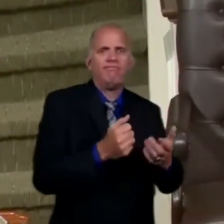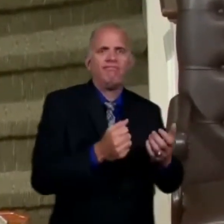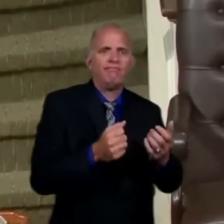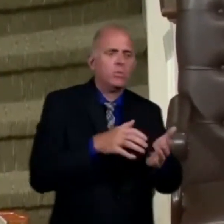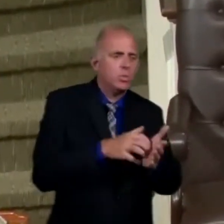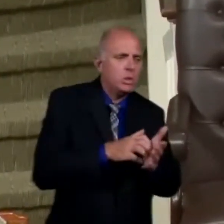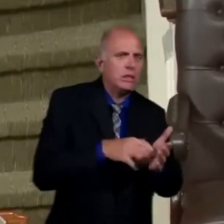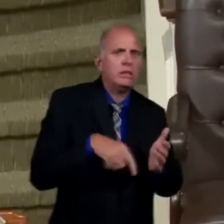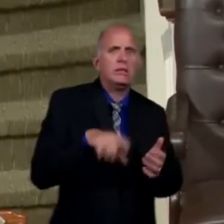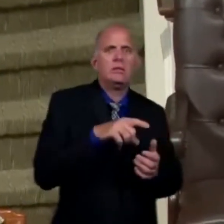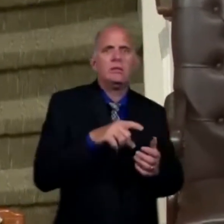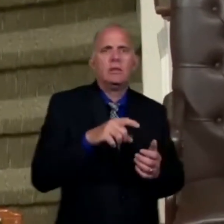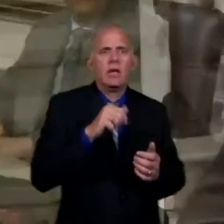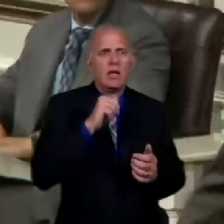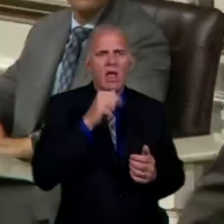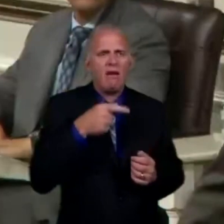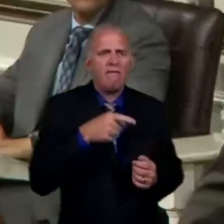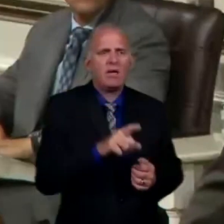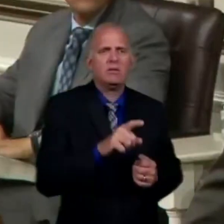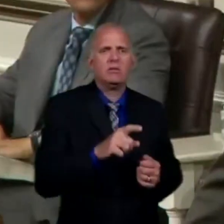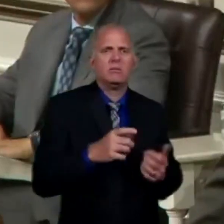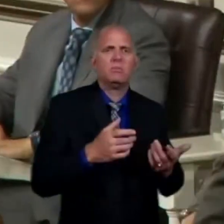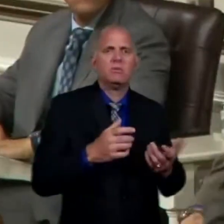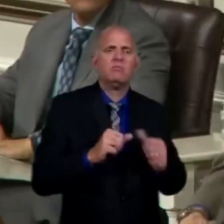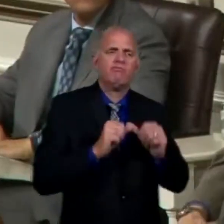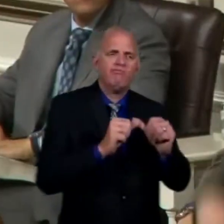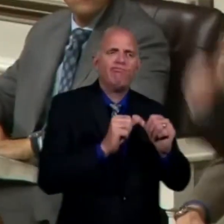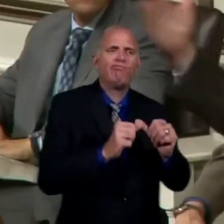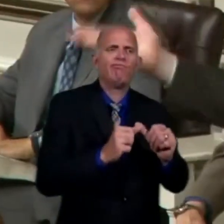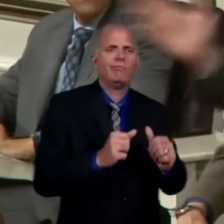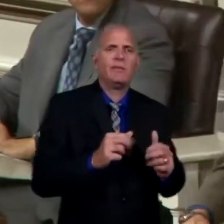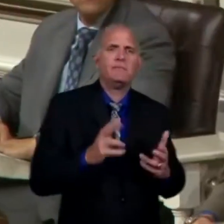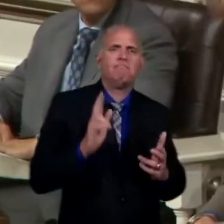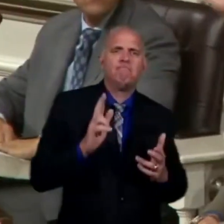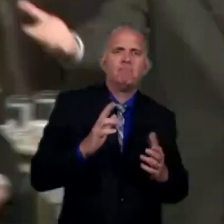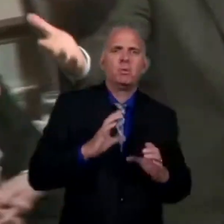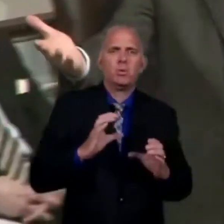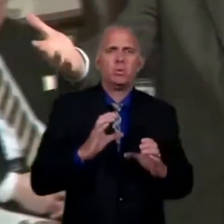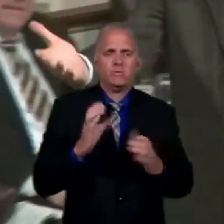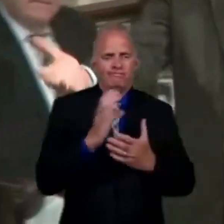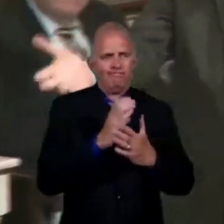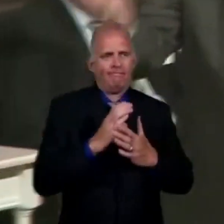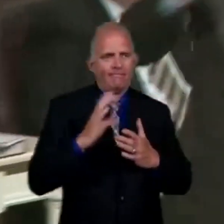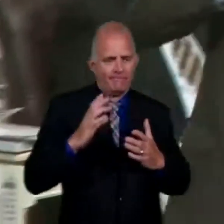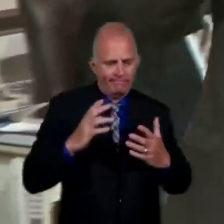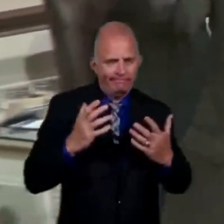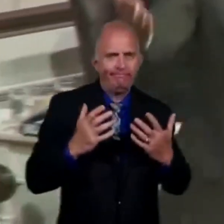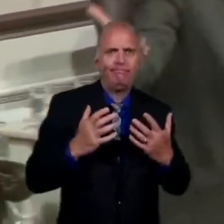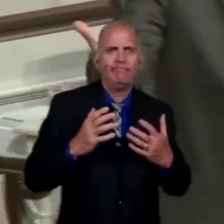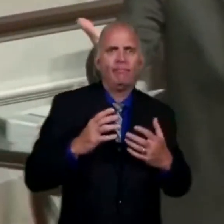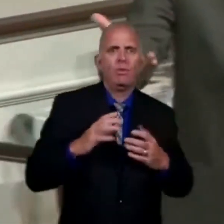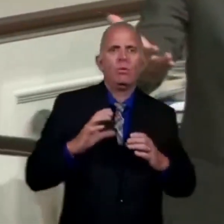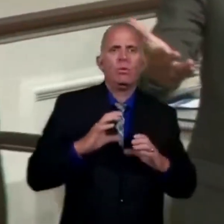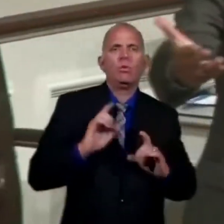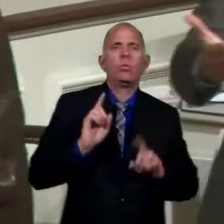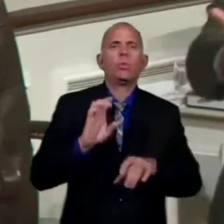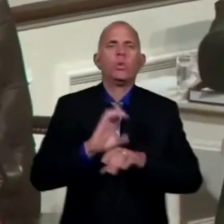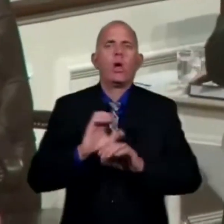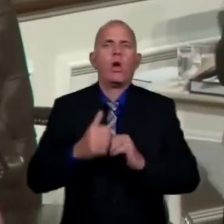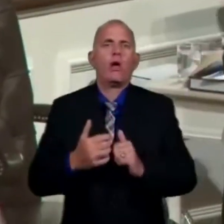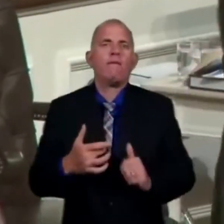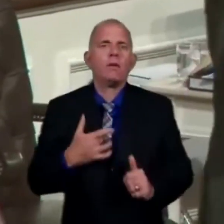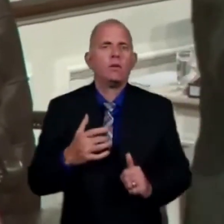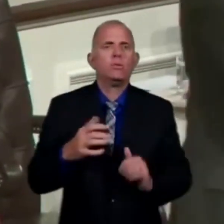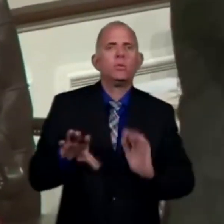to people. Stay on the high road of holiness. People are watching you. If you pick and choose when you're going to go to church, you pick and choose your